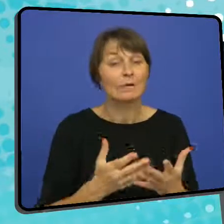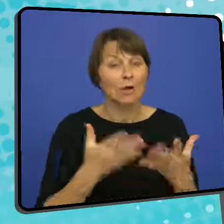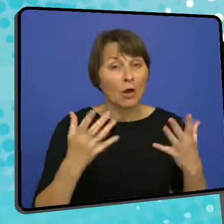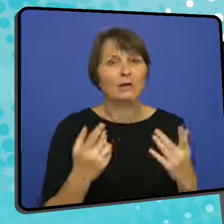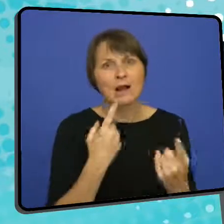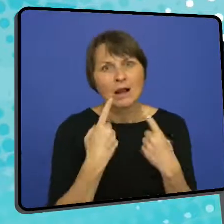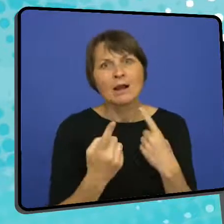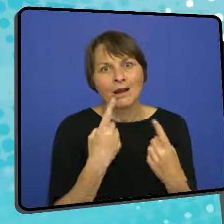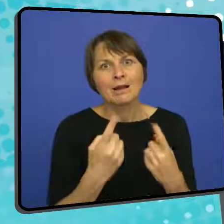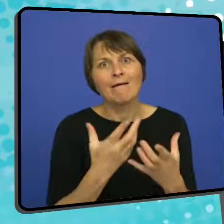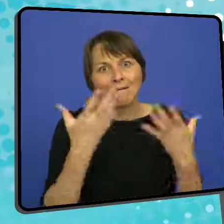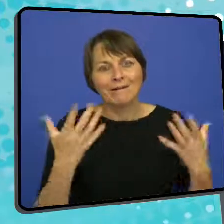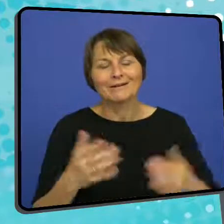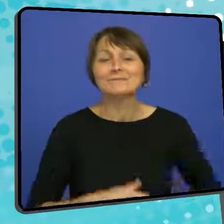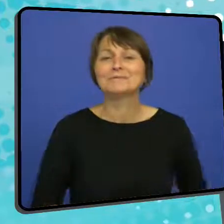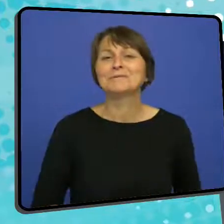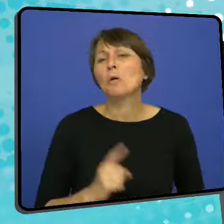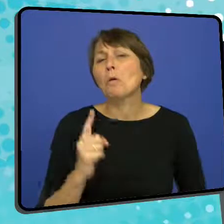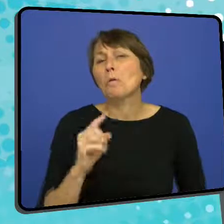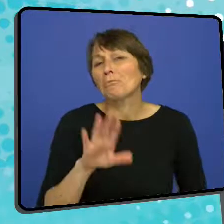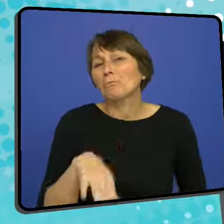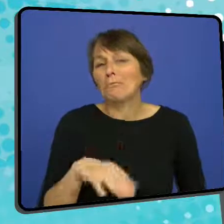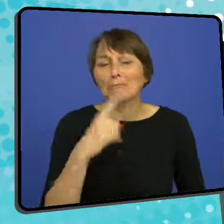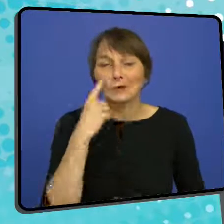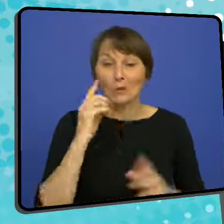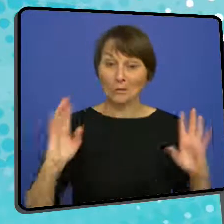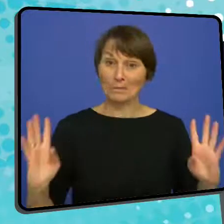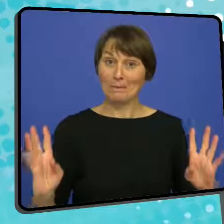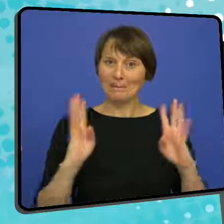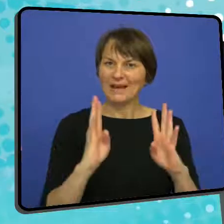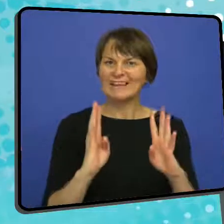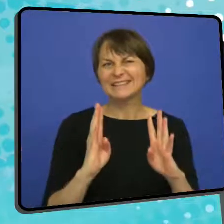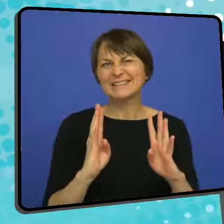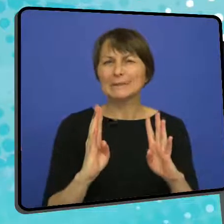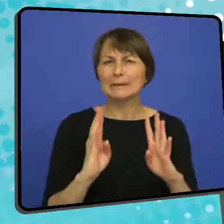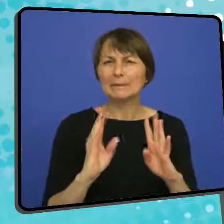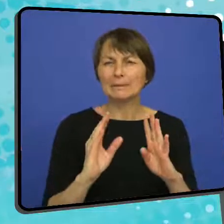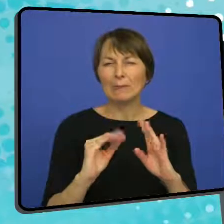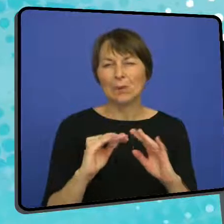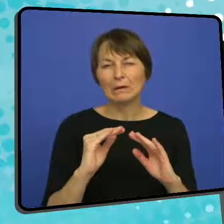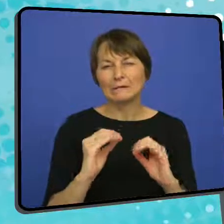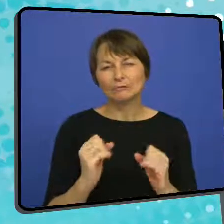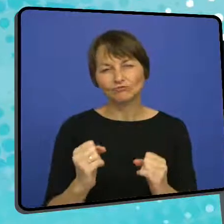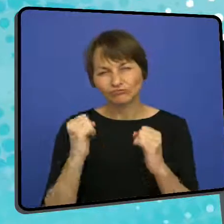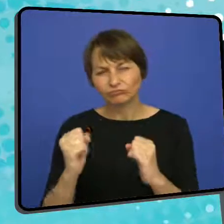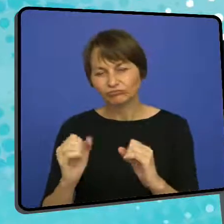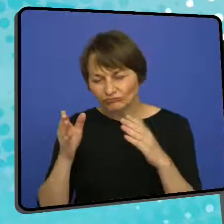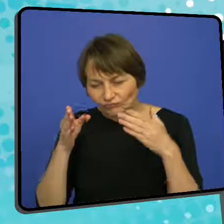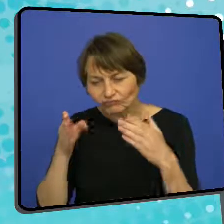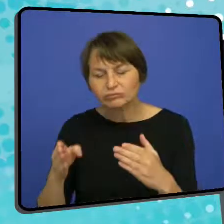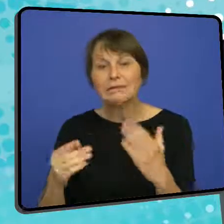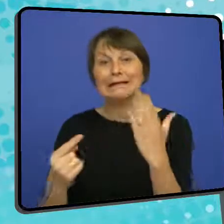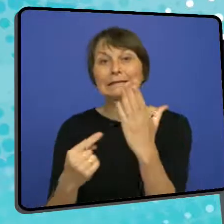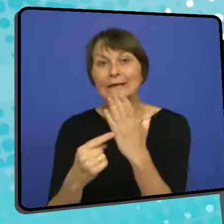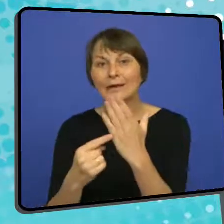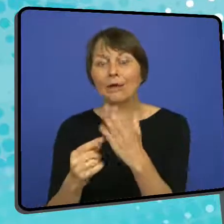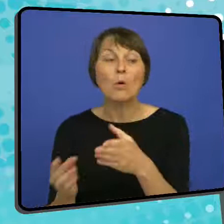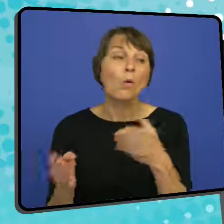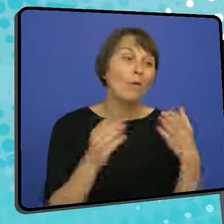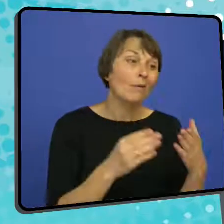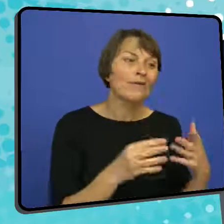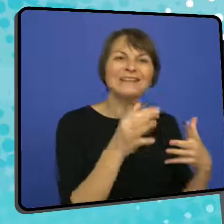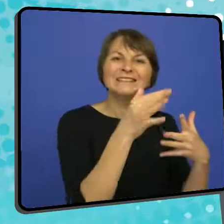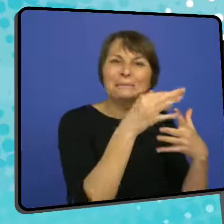think in those meetings, sometimes they can be a little bit more technical, but sometimes they just go back into speccing and